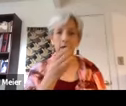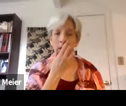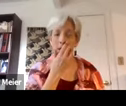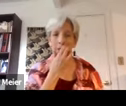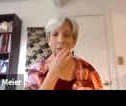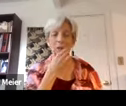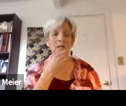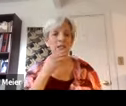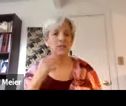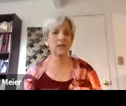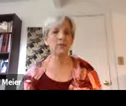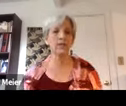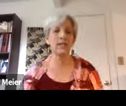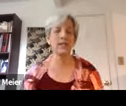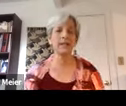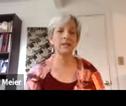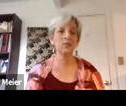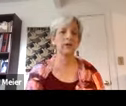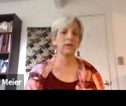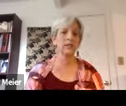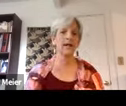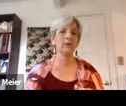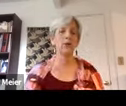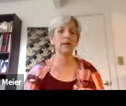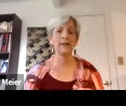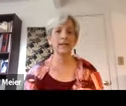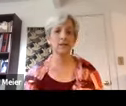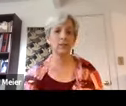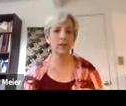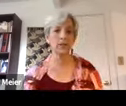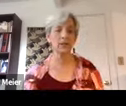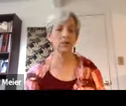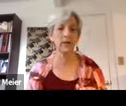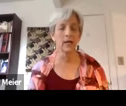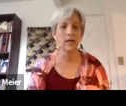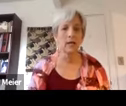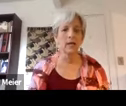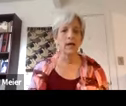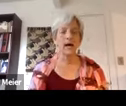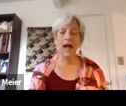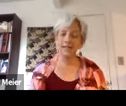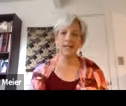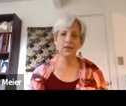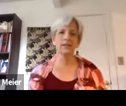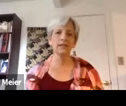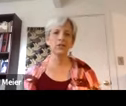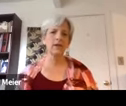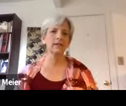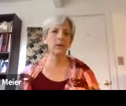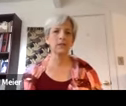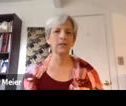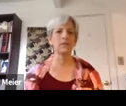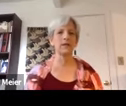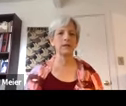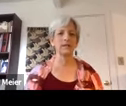study launched in 2014, and here's what we looked at. We wanted a national picture, so we had to use